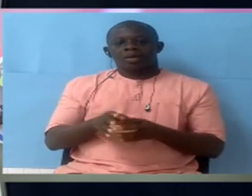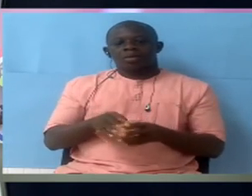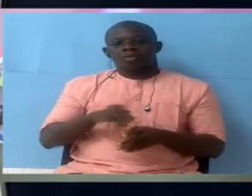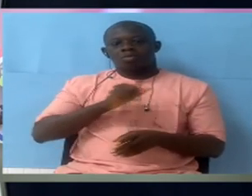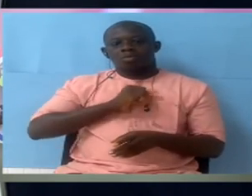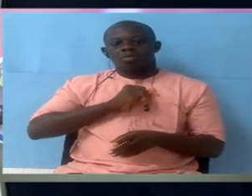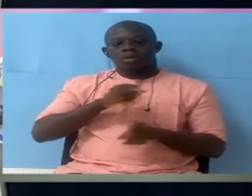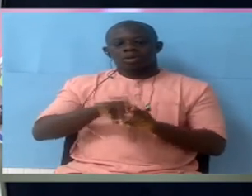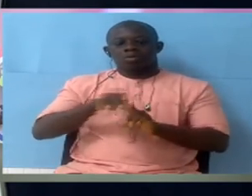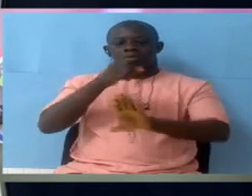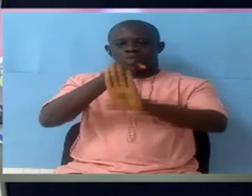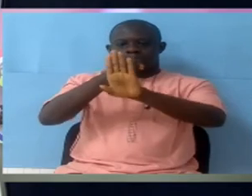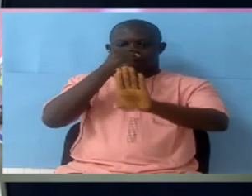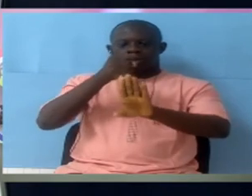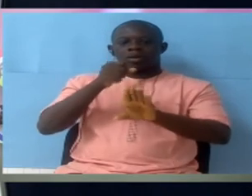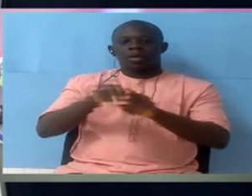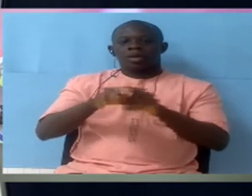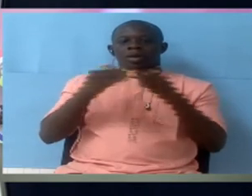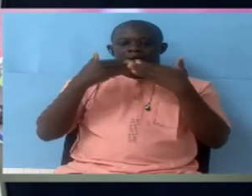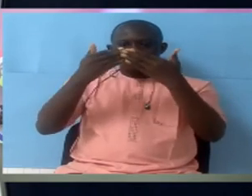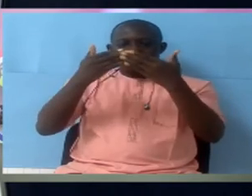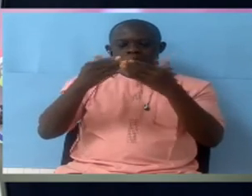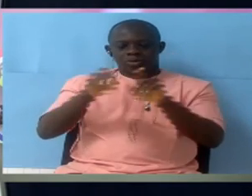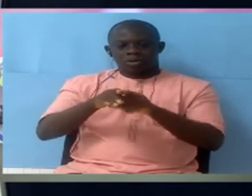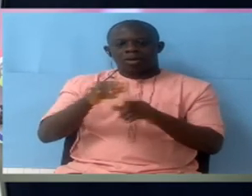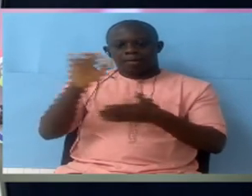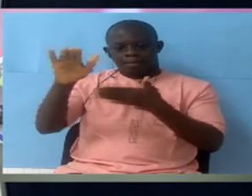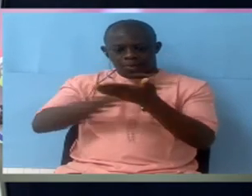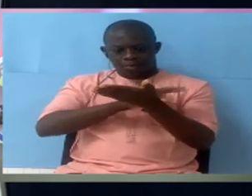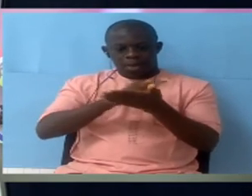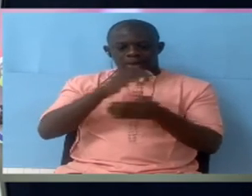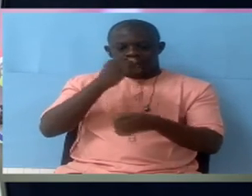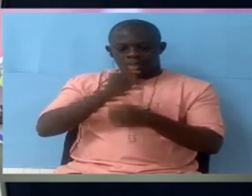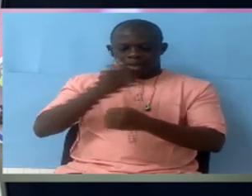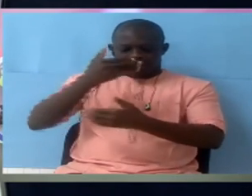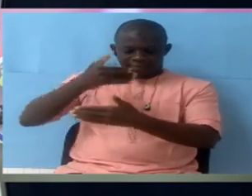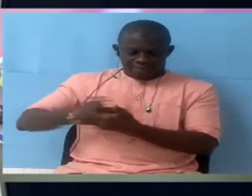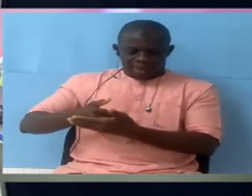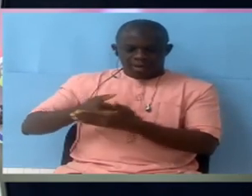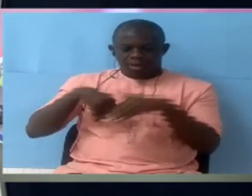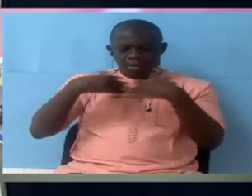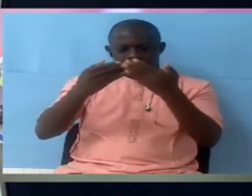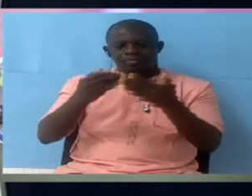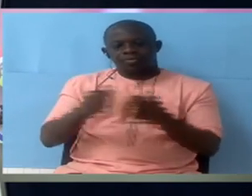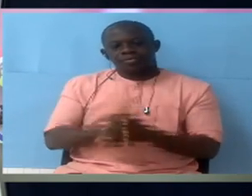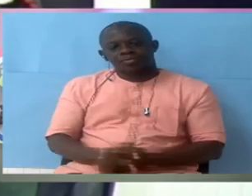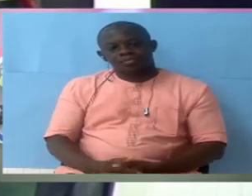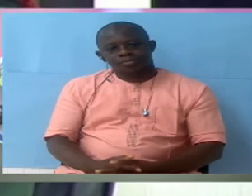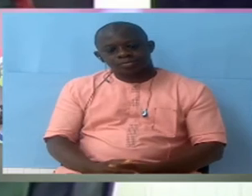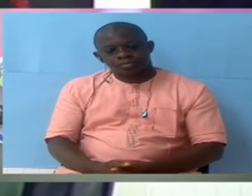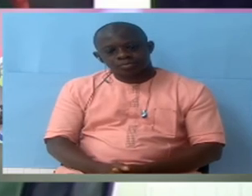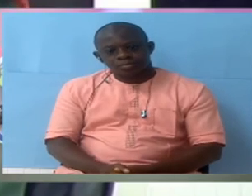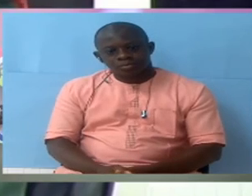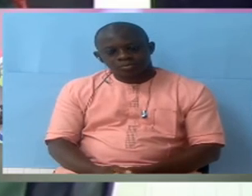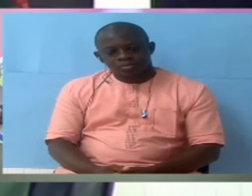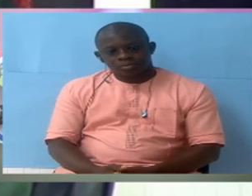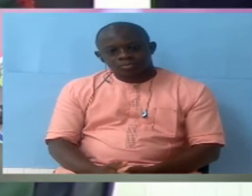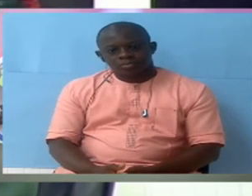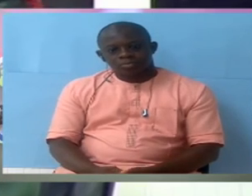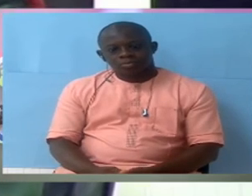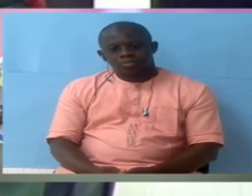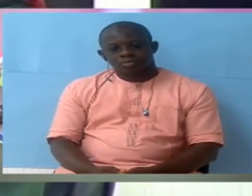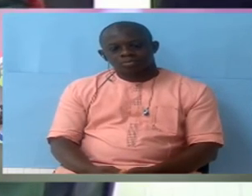his protected information sheet as exhibit. Fum nek ni ma ngi bëgg joxe kitam bi kiti cede bo